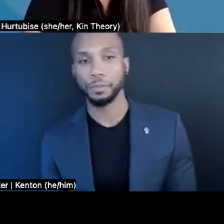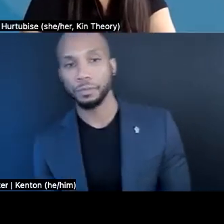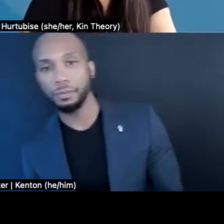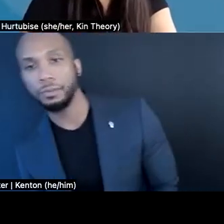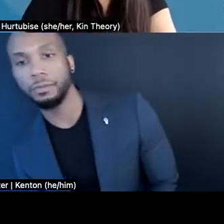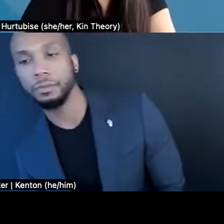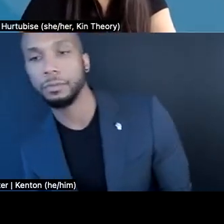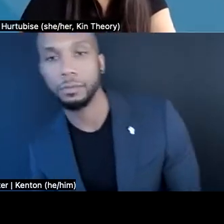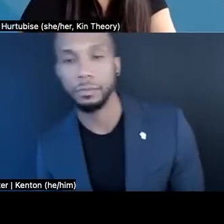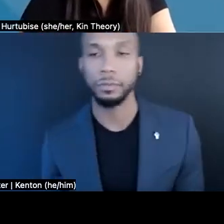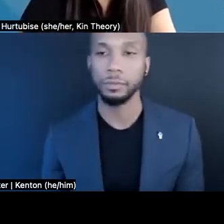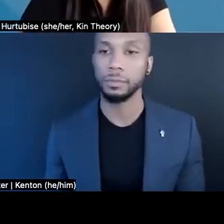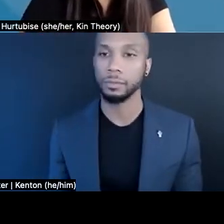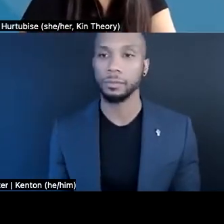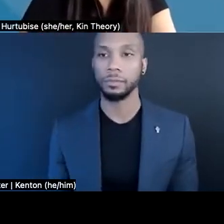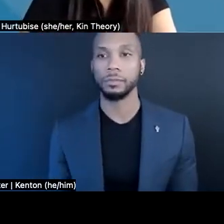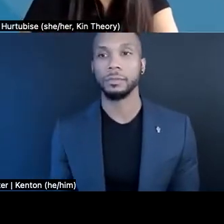there.